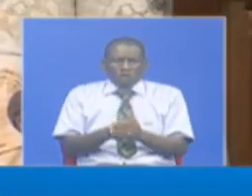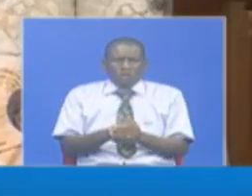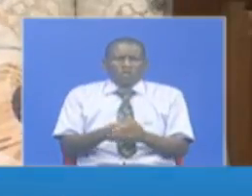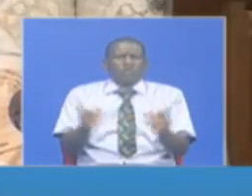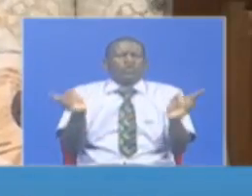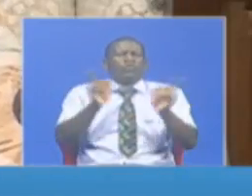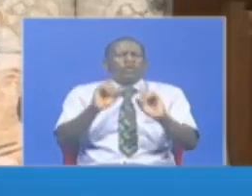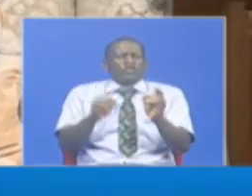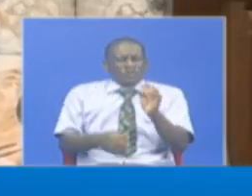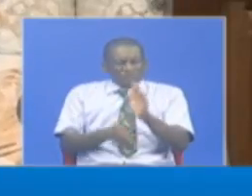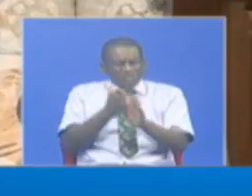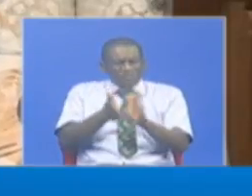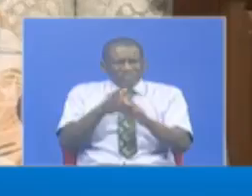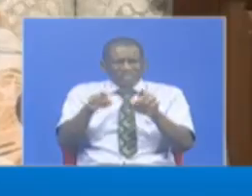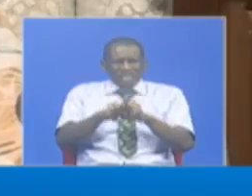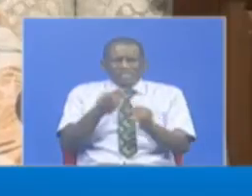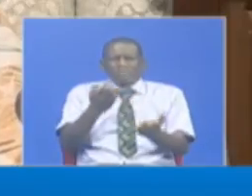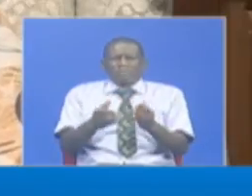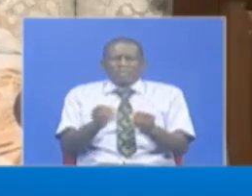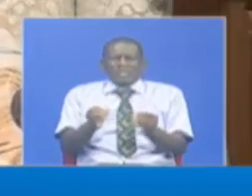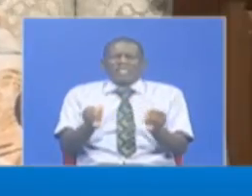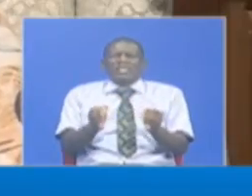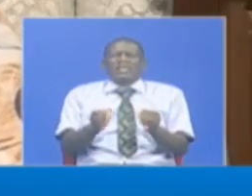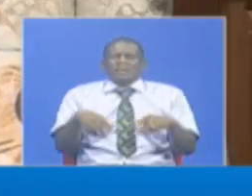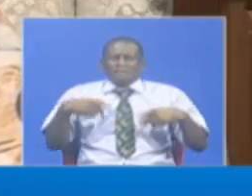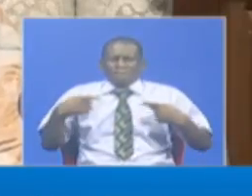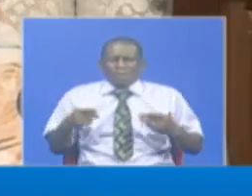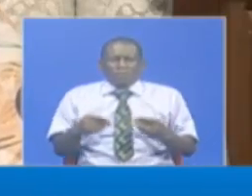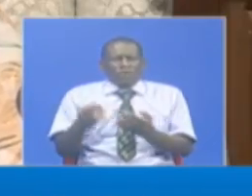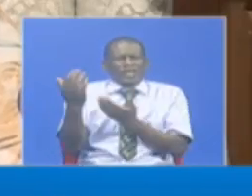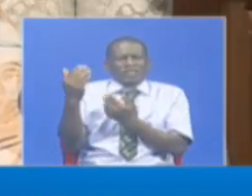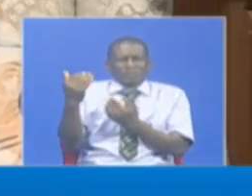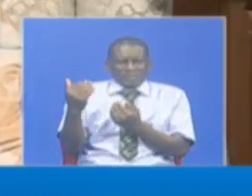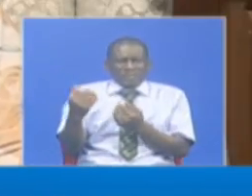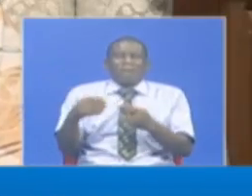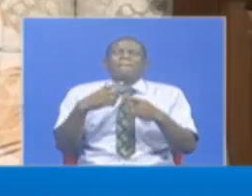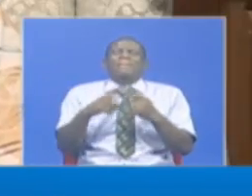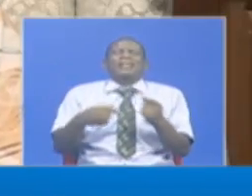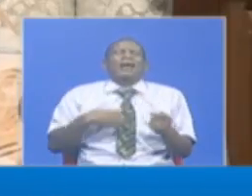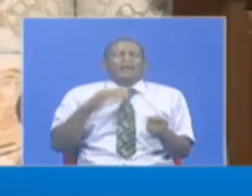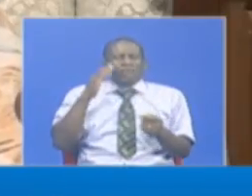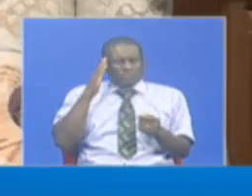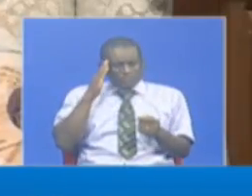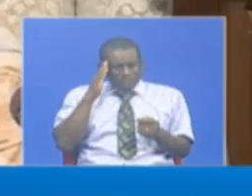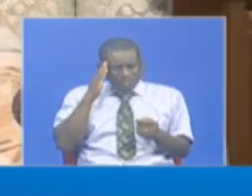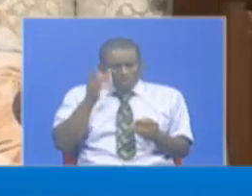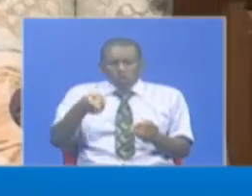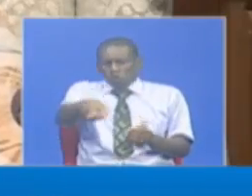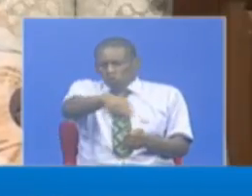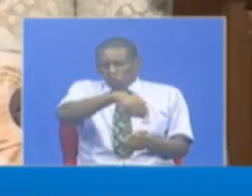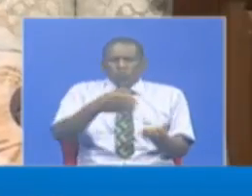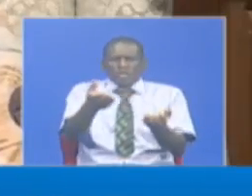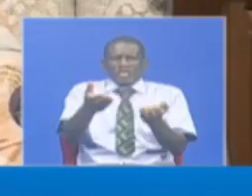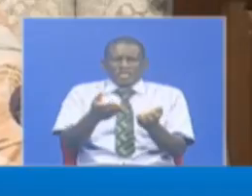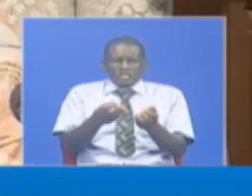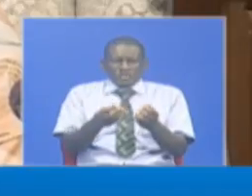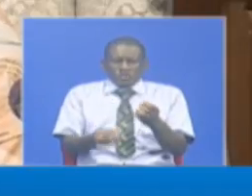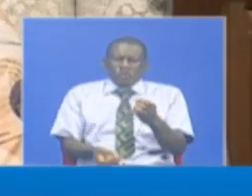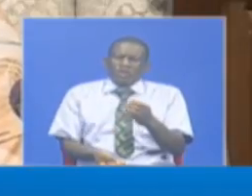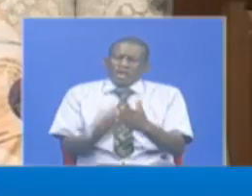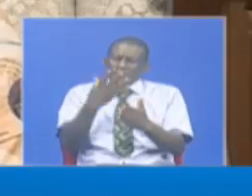as fast as we, maybe the citizens expect, but I think we need to flag out the